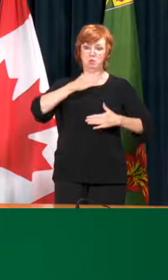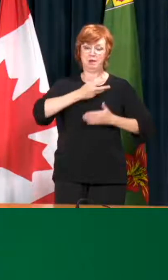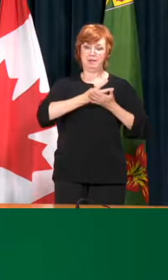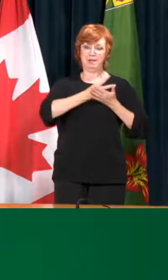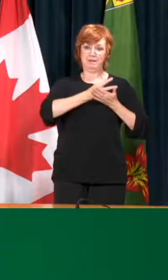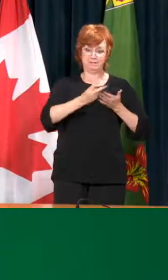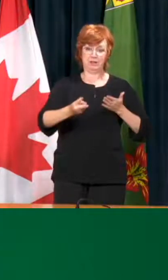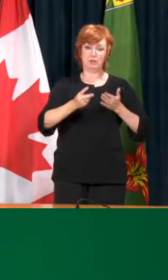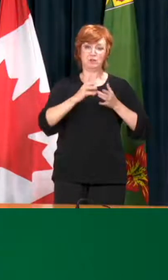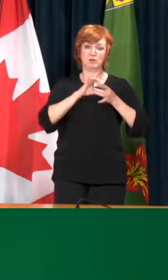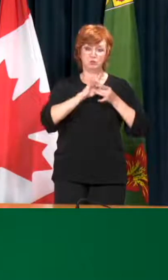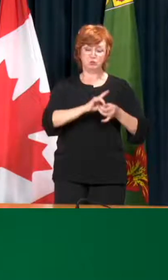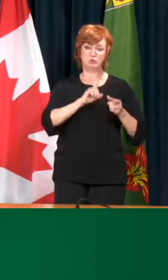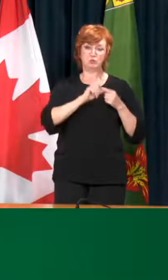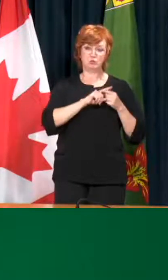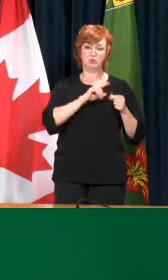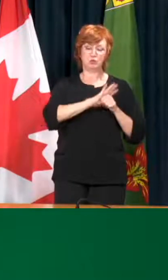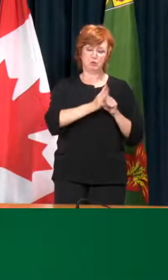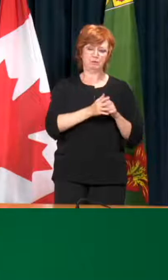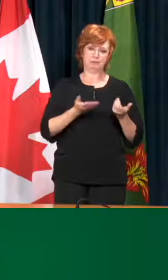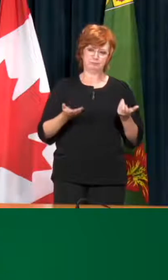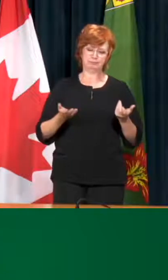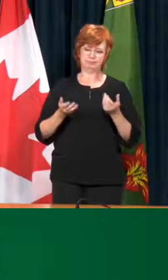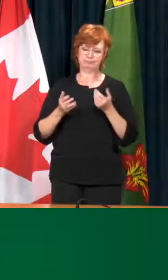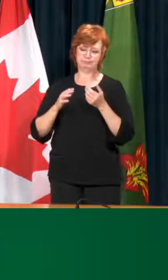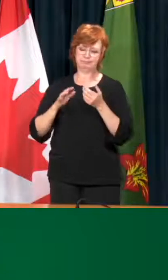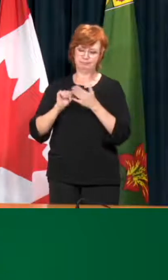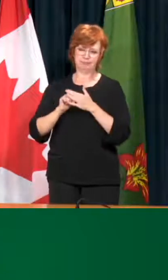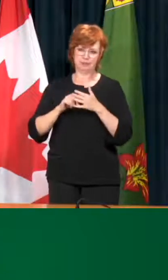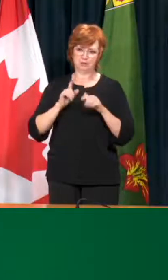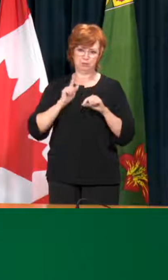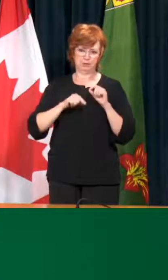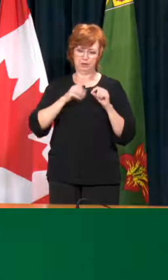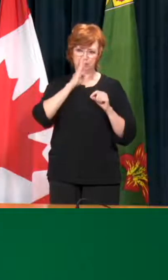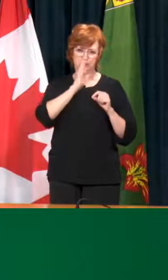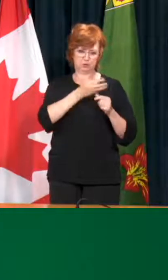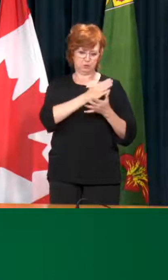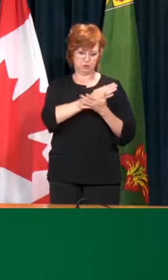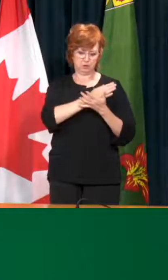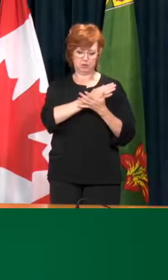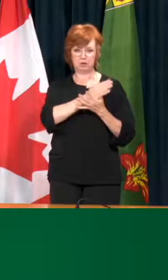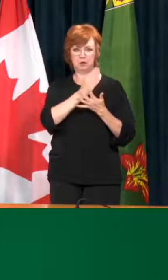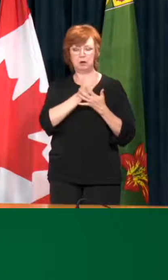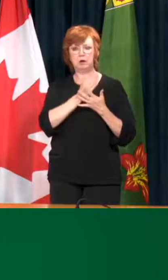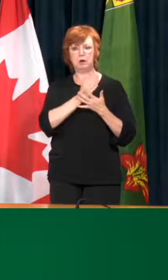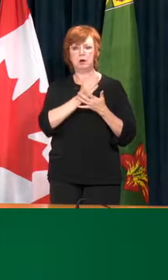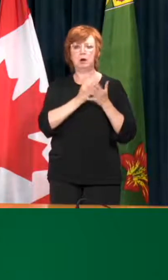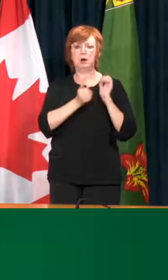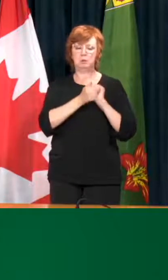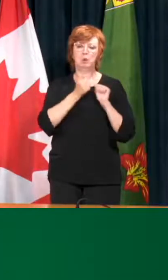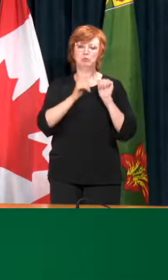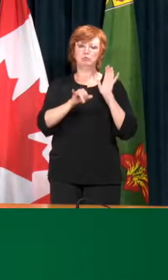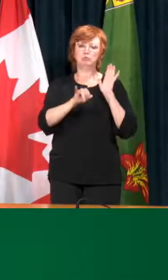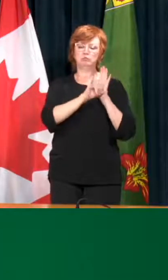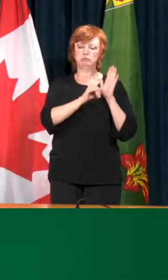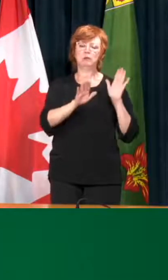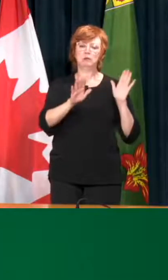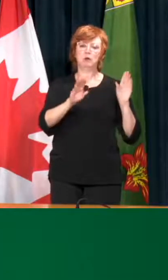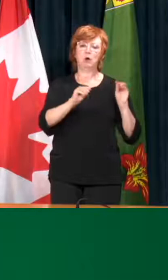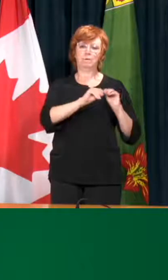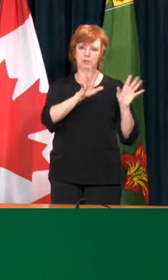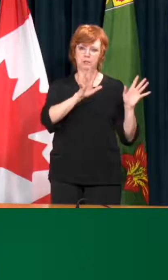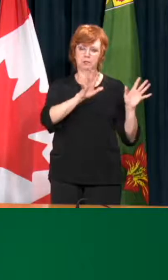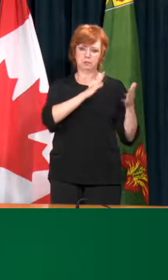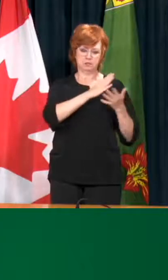have other comorbidities or illnesses, sometimes it is difficult to sort that out in a short period of time. But for transparency, we do